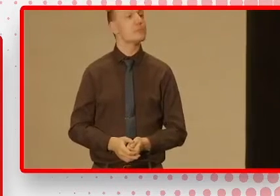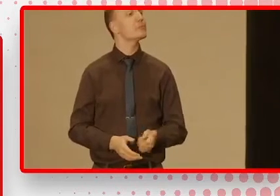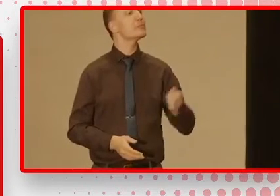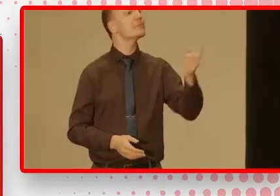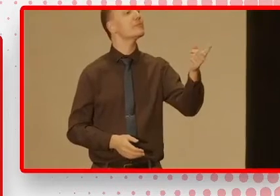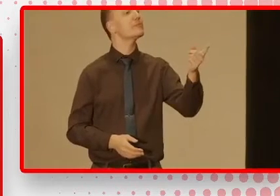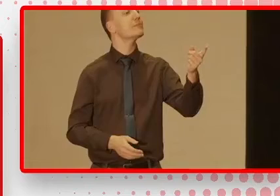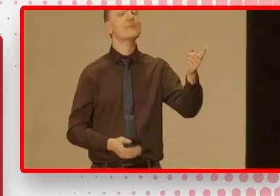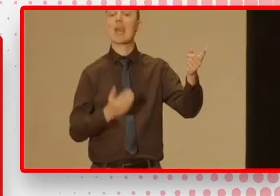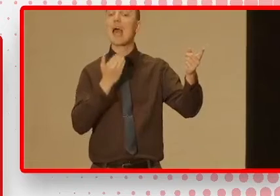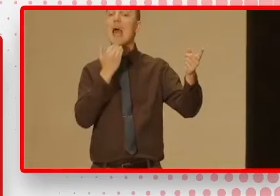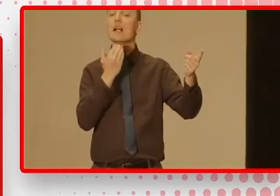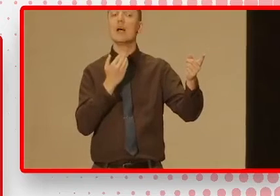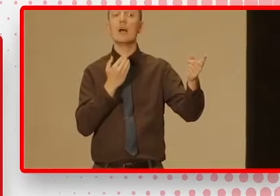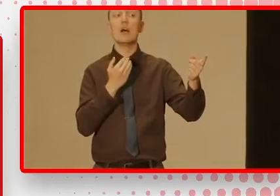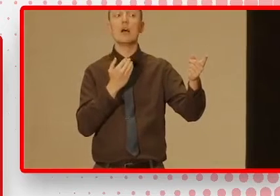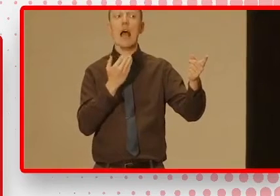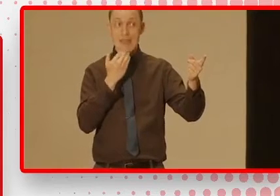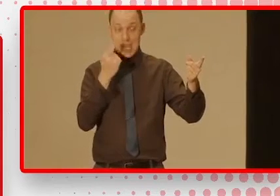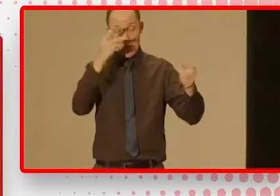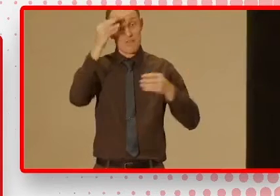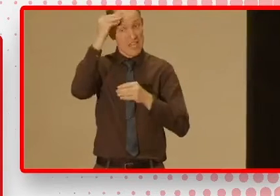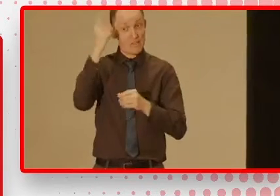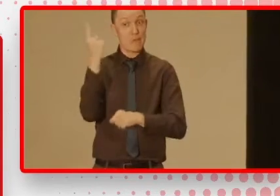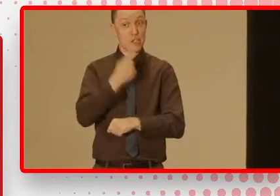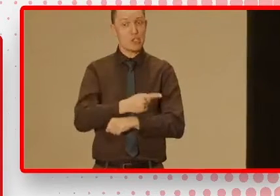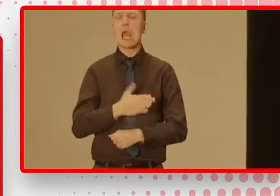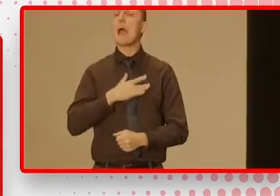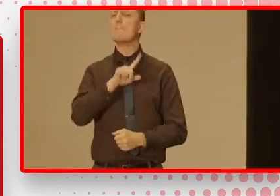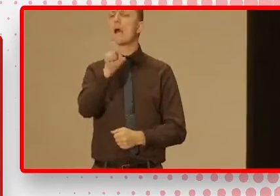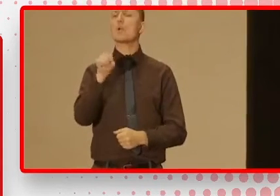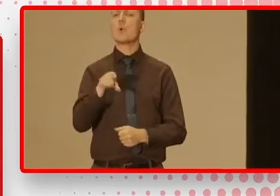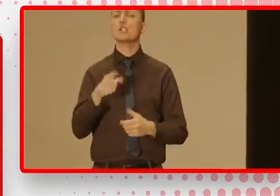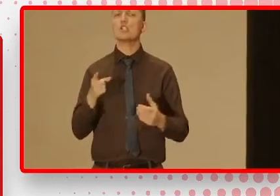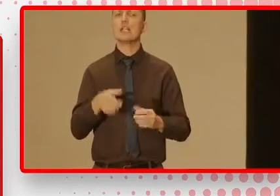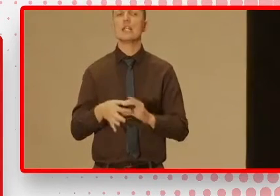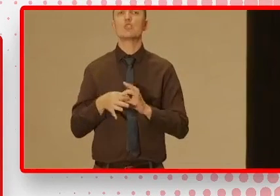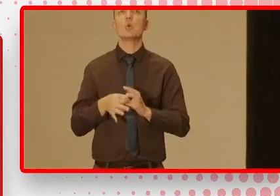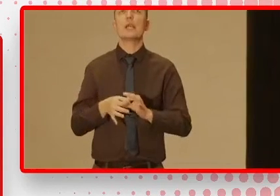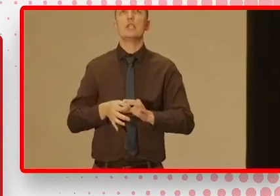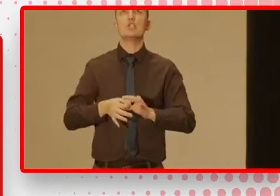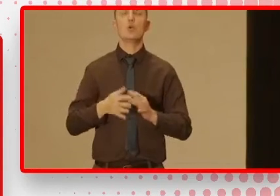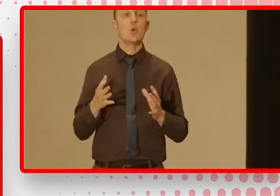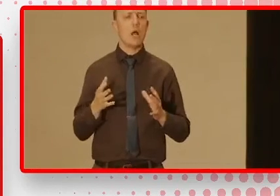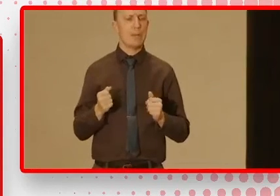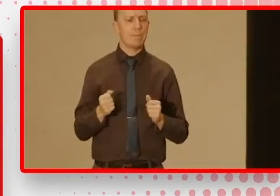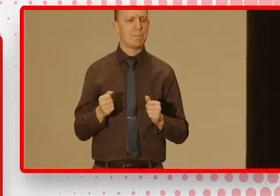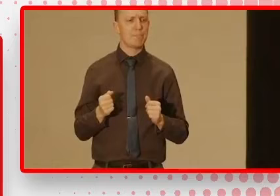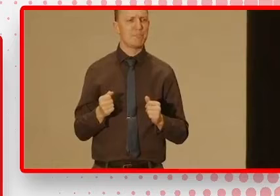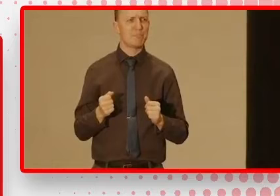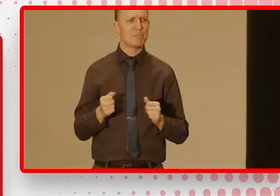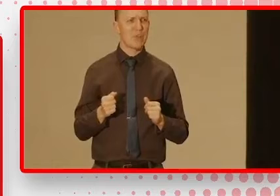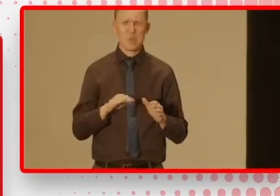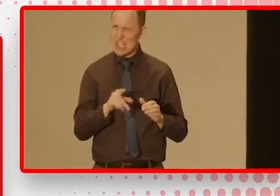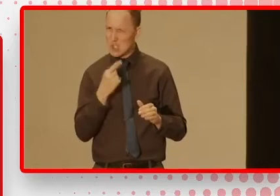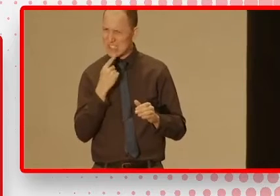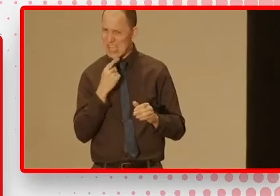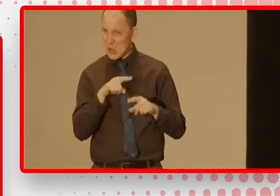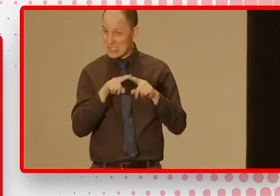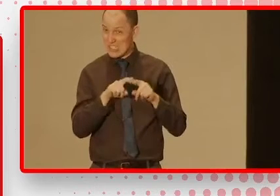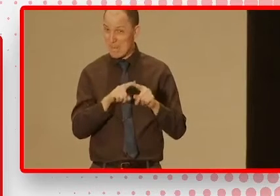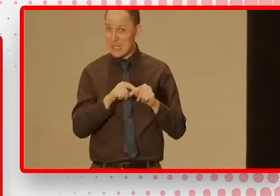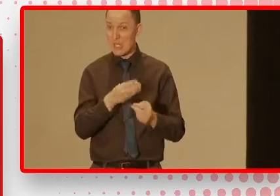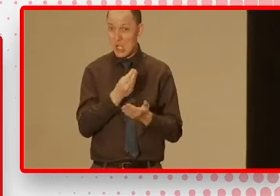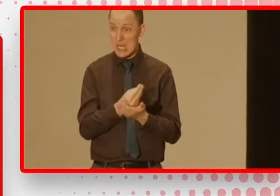you for all the information that you've given us today. My question is regarding, you said it was income-based. Is